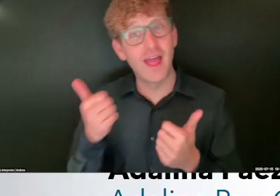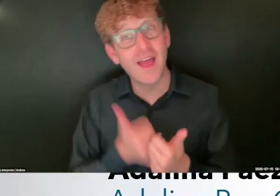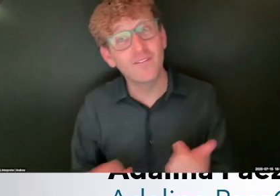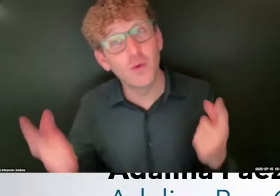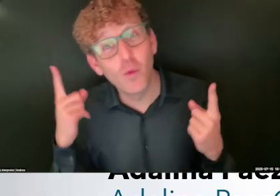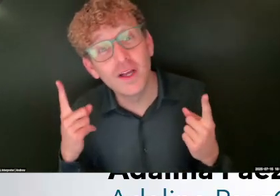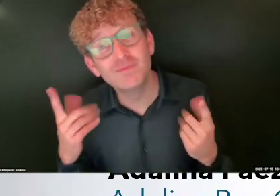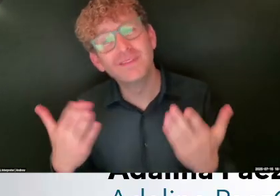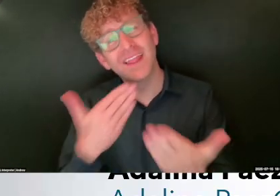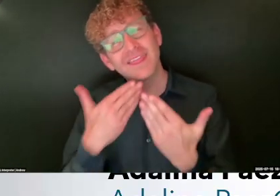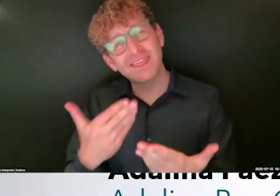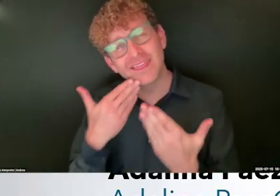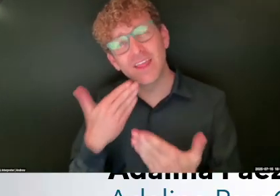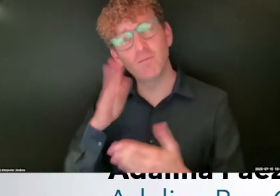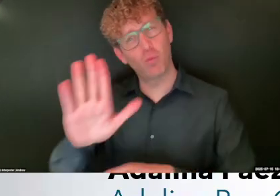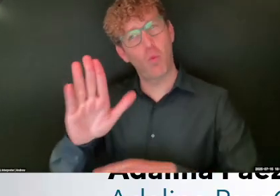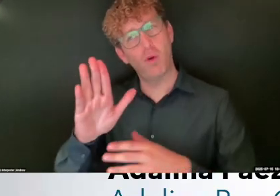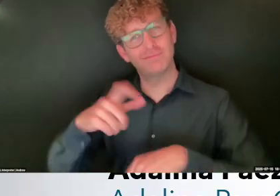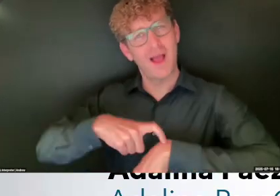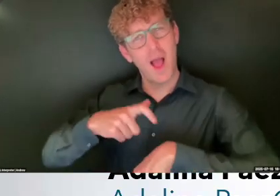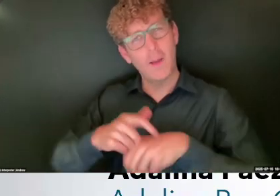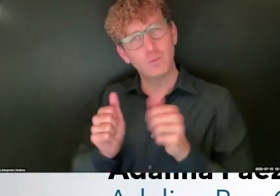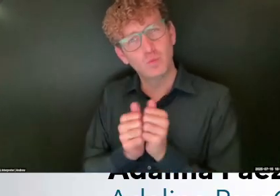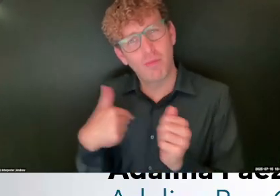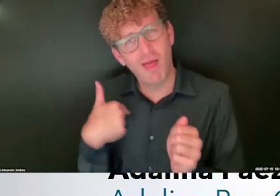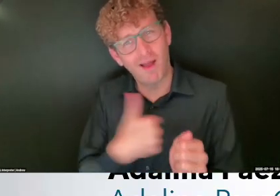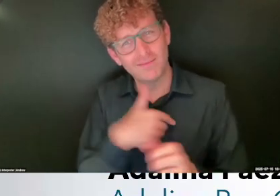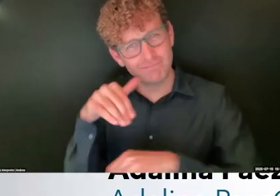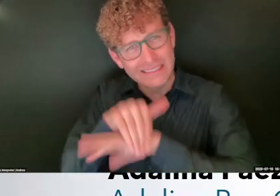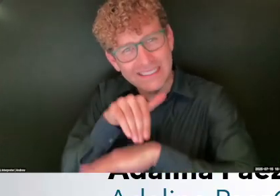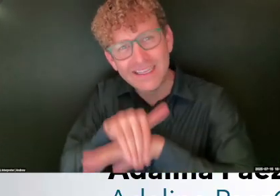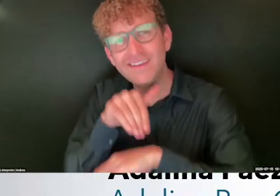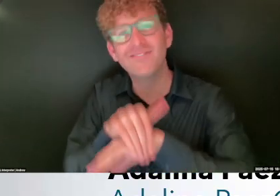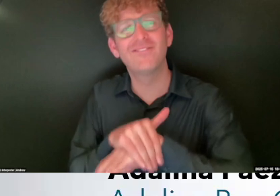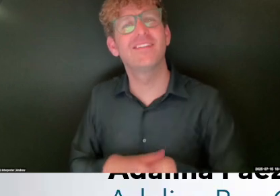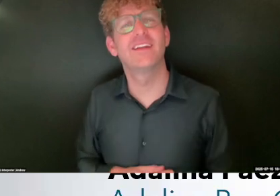thank you for spending your evening with us. We appreciate your time, and our